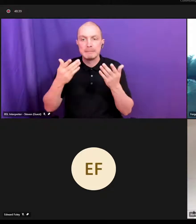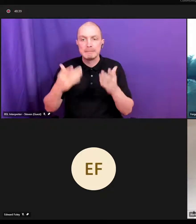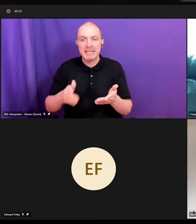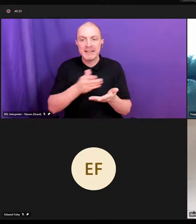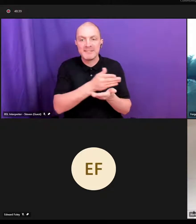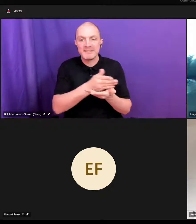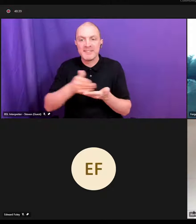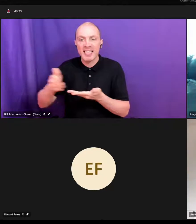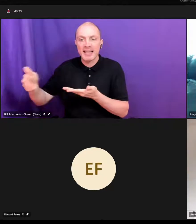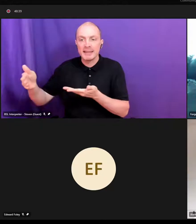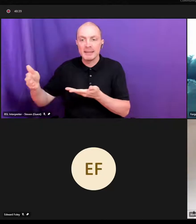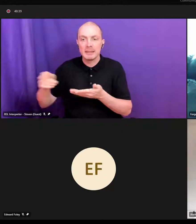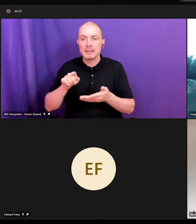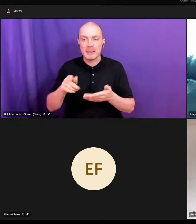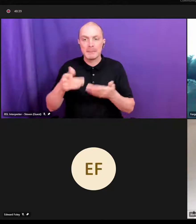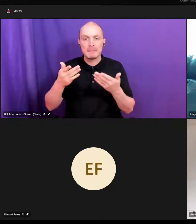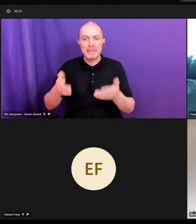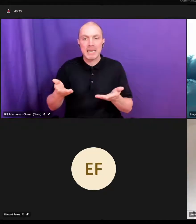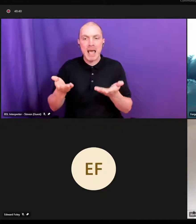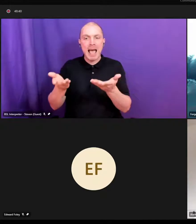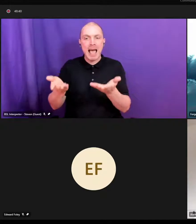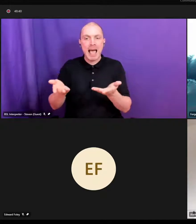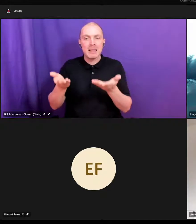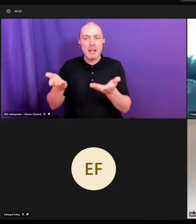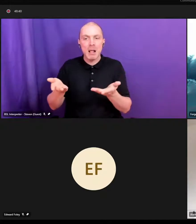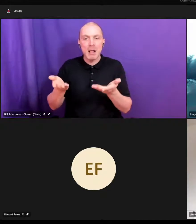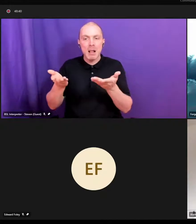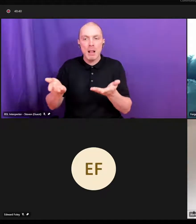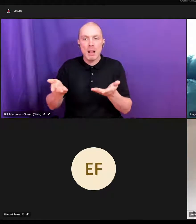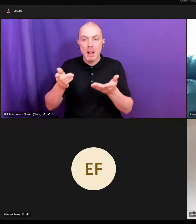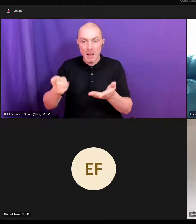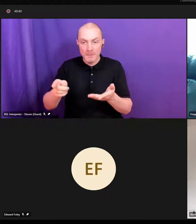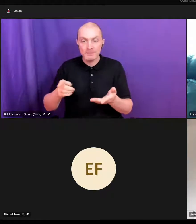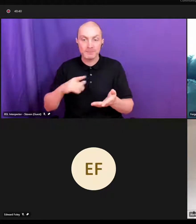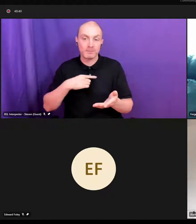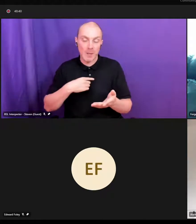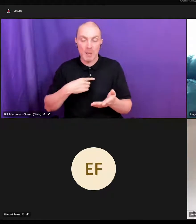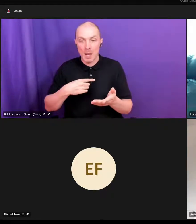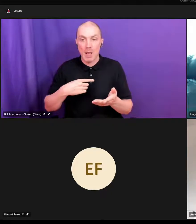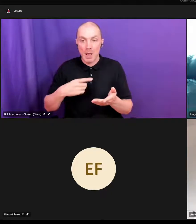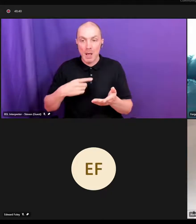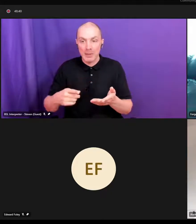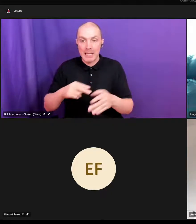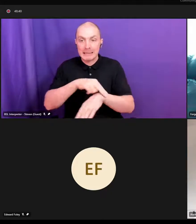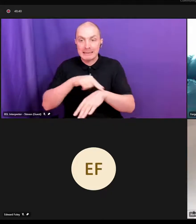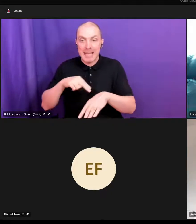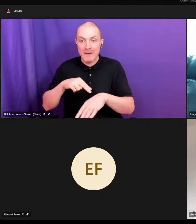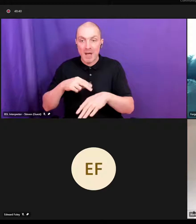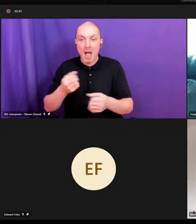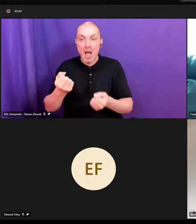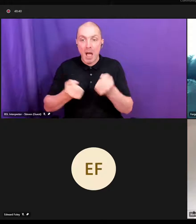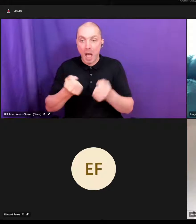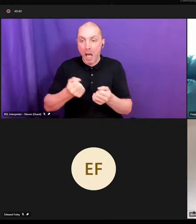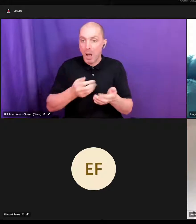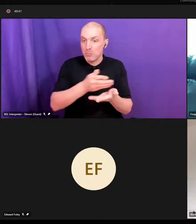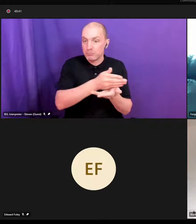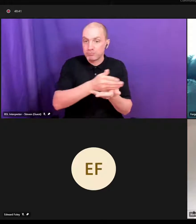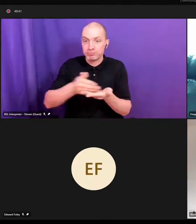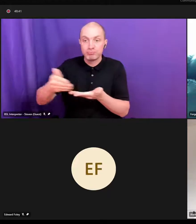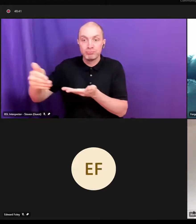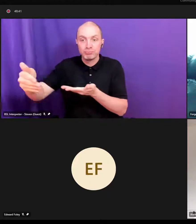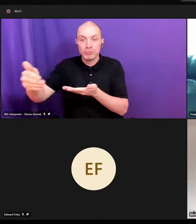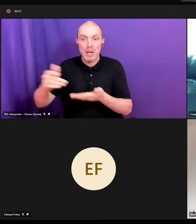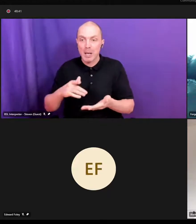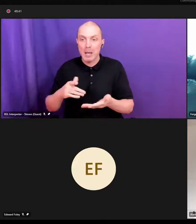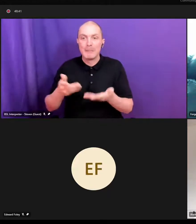there are reasons why pool cars wouldn't be getting used because of lockdown and the state that services were in. But